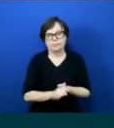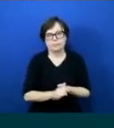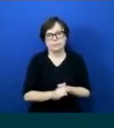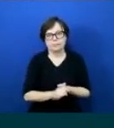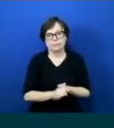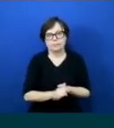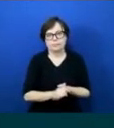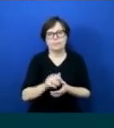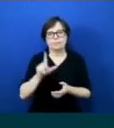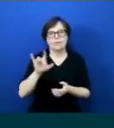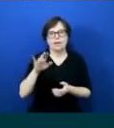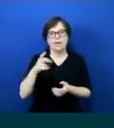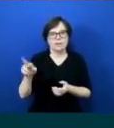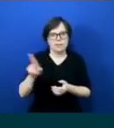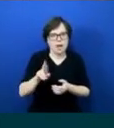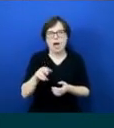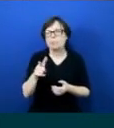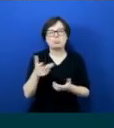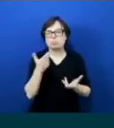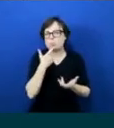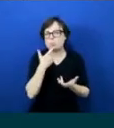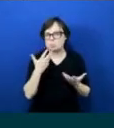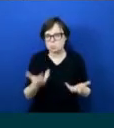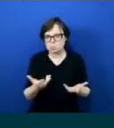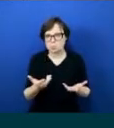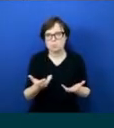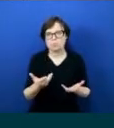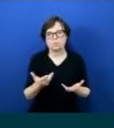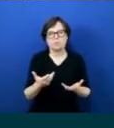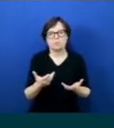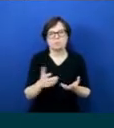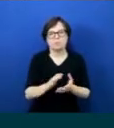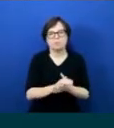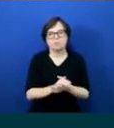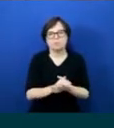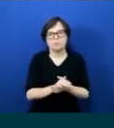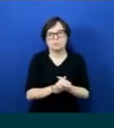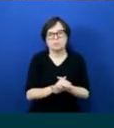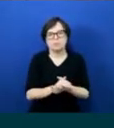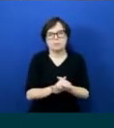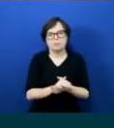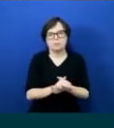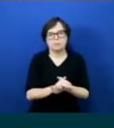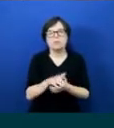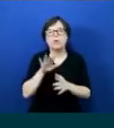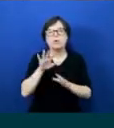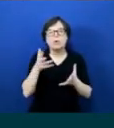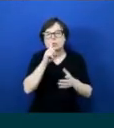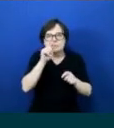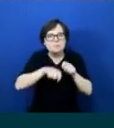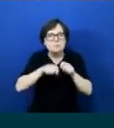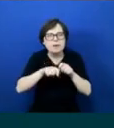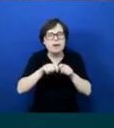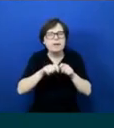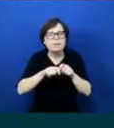light detection and ranging. And LIDAR is like a remote sensing technology that uses laser